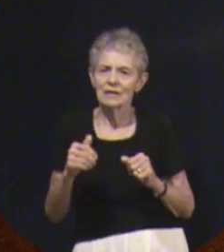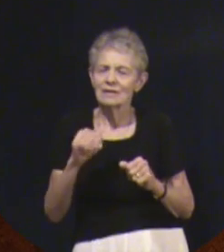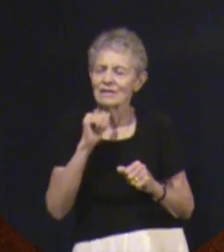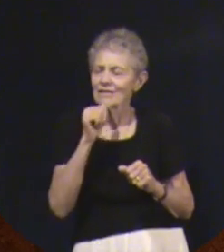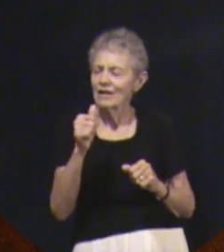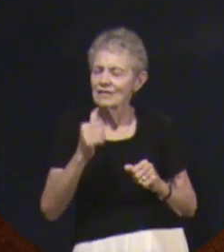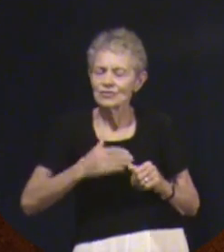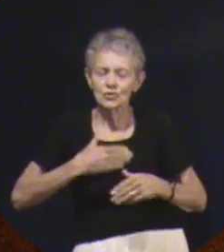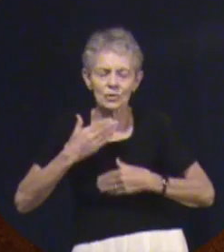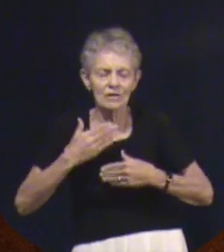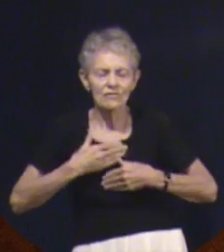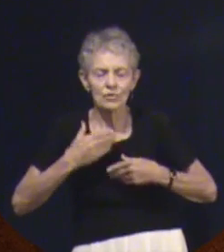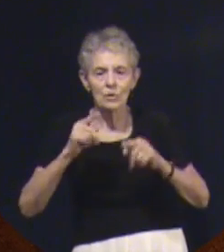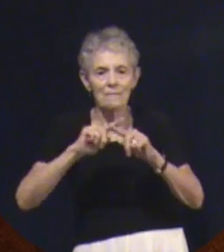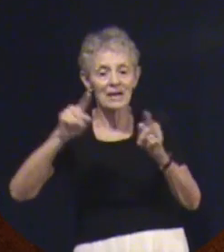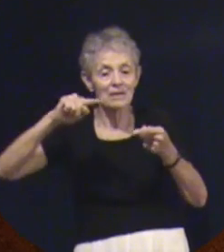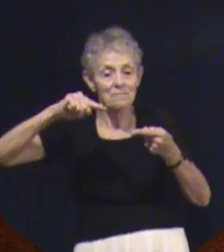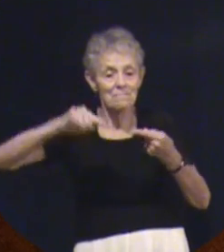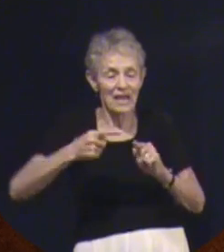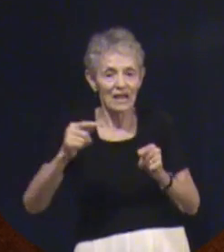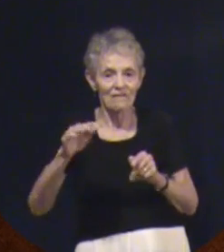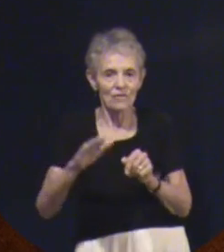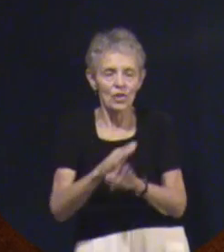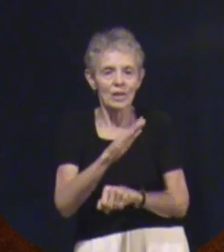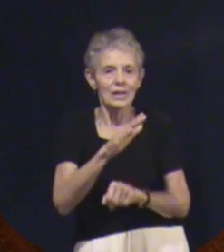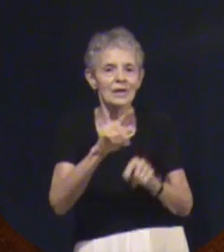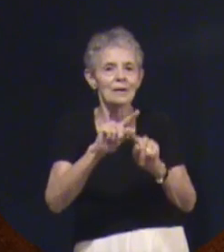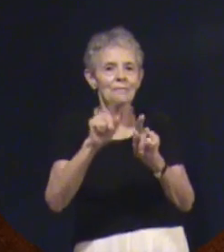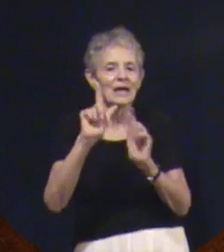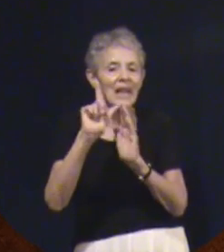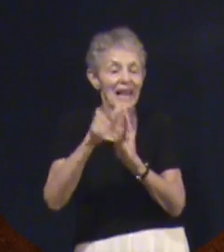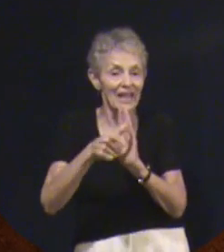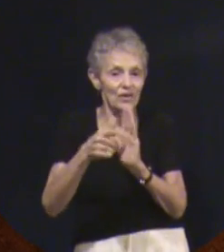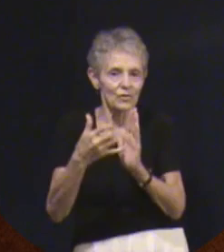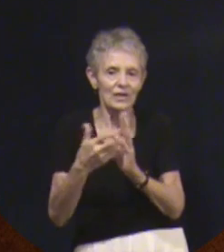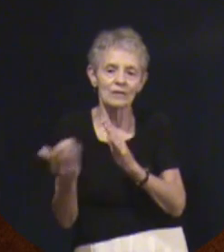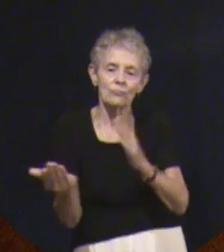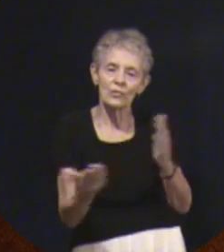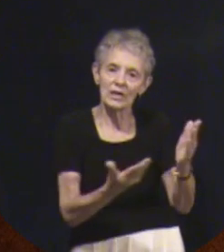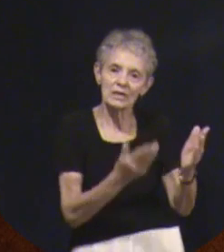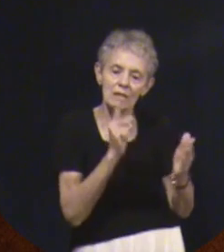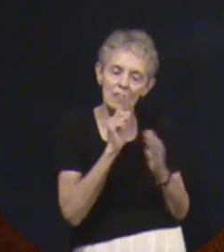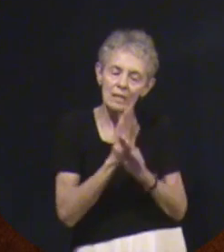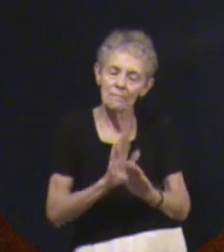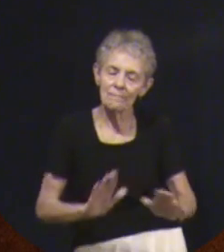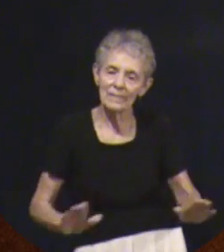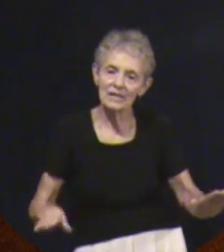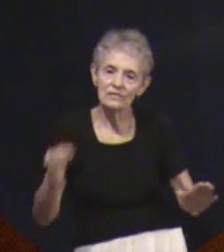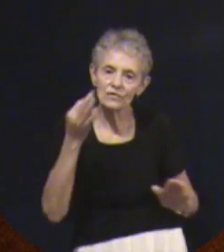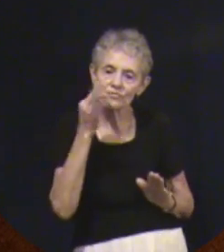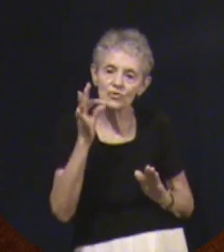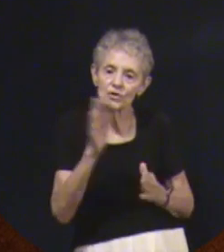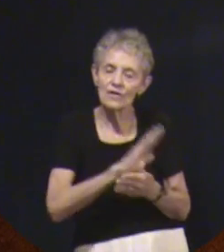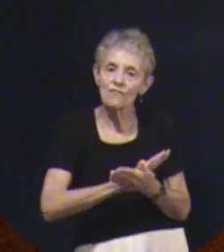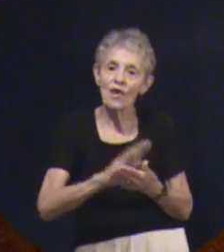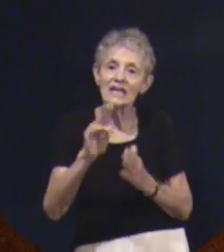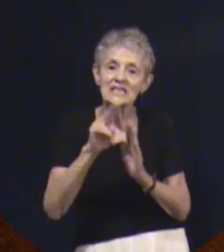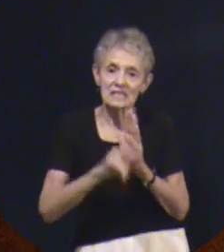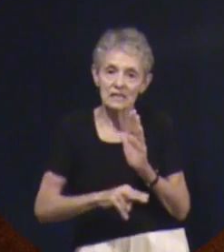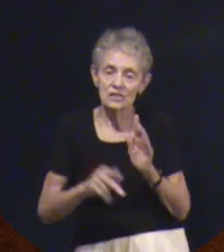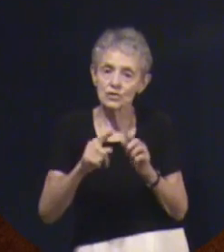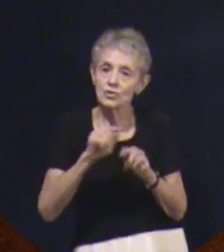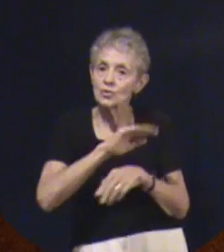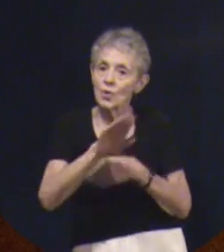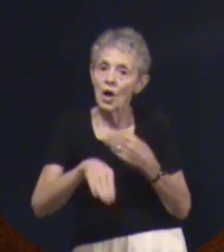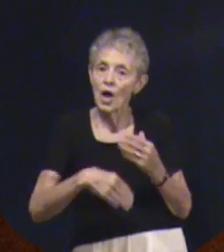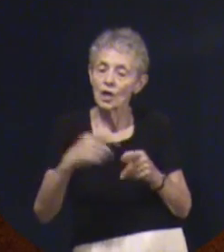for pain. Yet later it brings the peaceful fruit of righteousness to those who